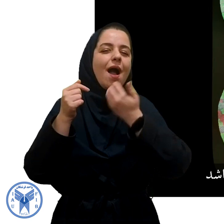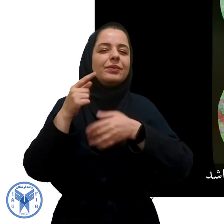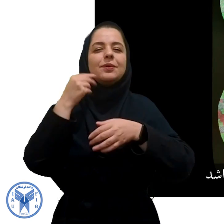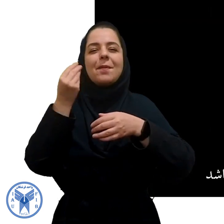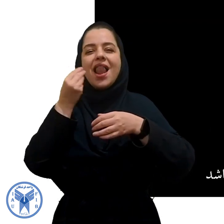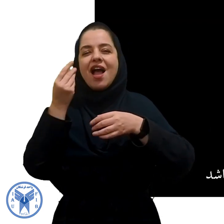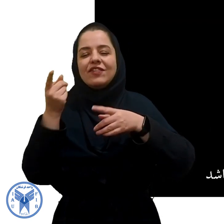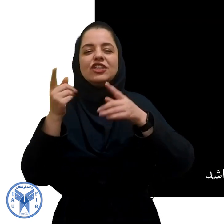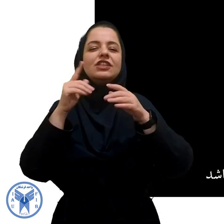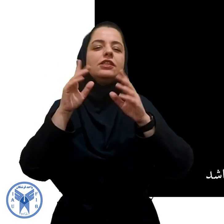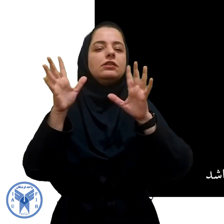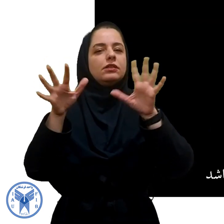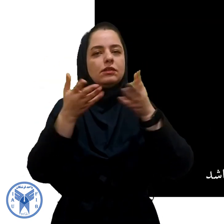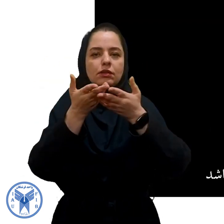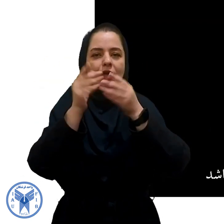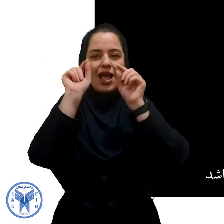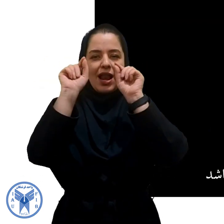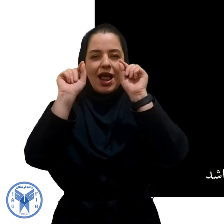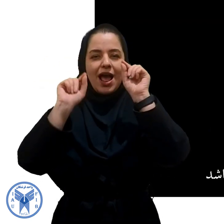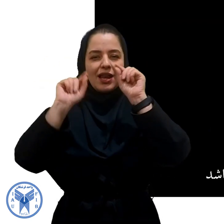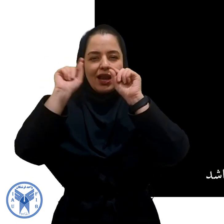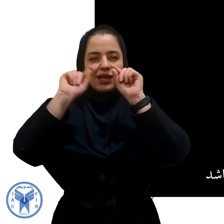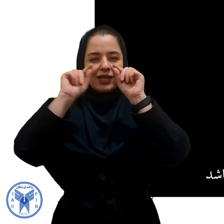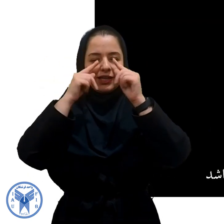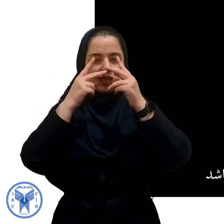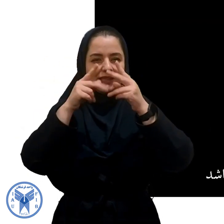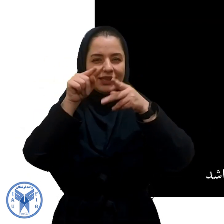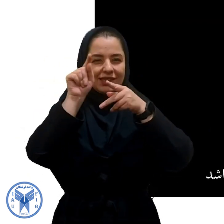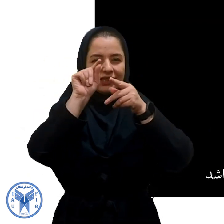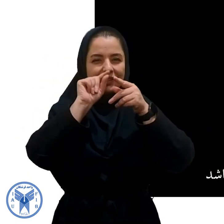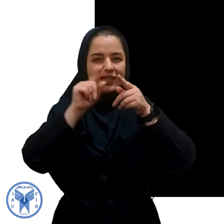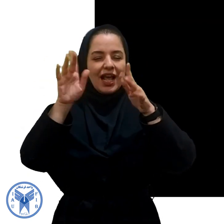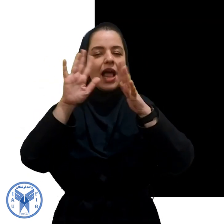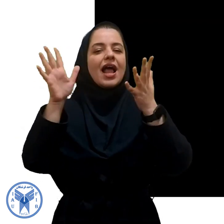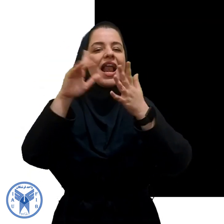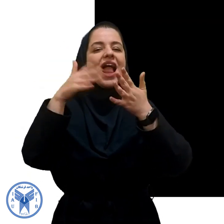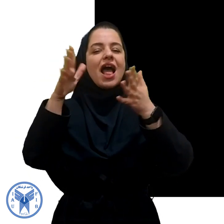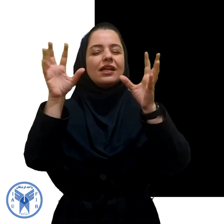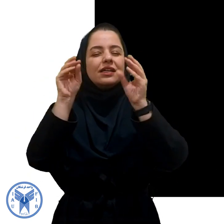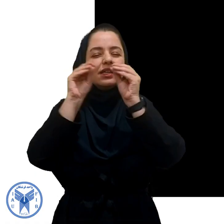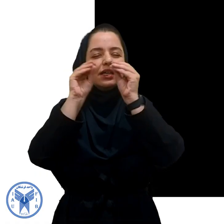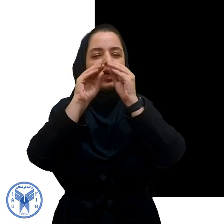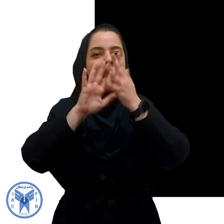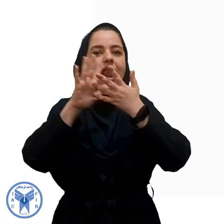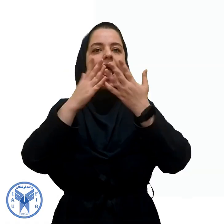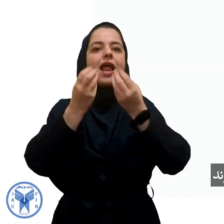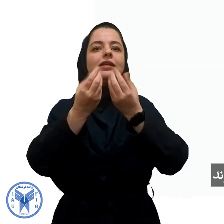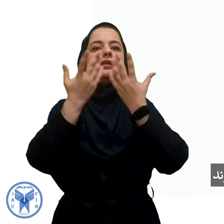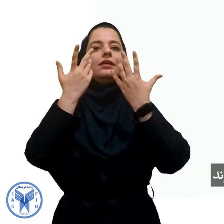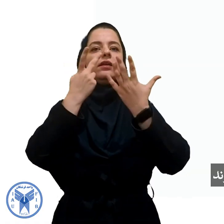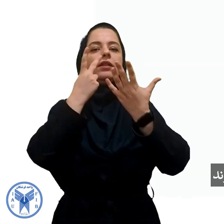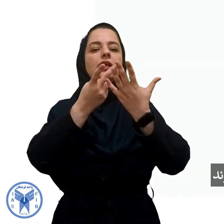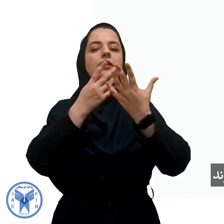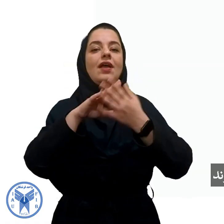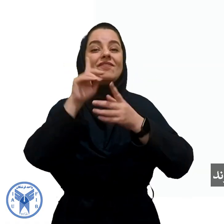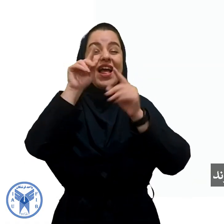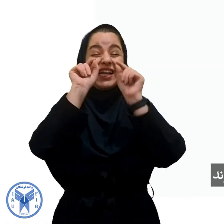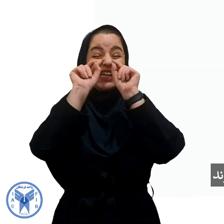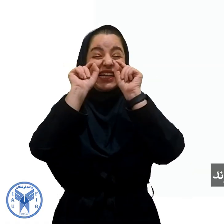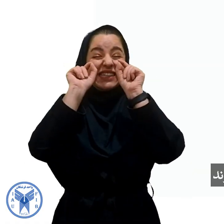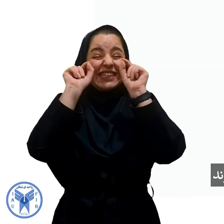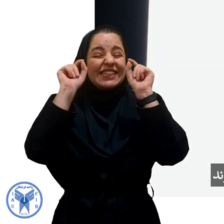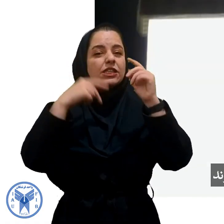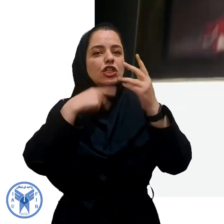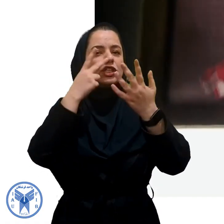lines using the red, the violet, and the green color. The dots that do the color mixing, they're so fine that you don't see